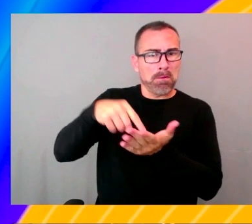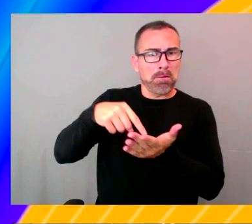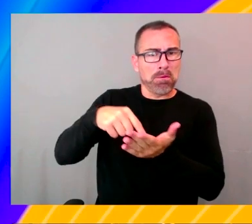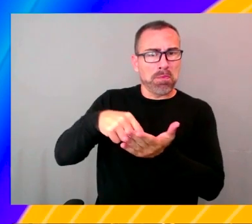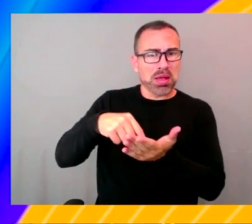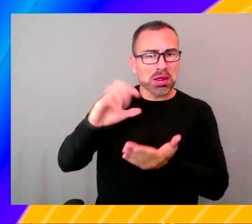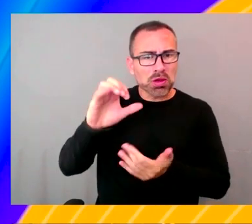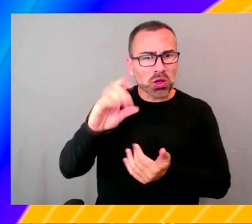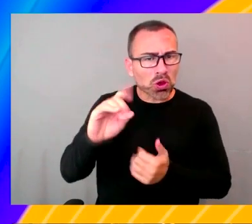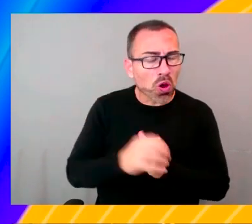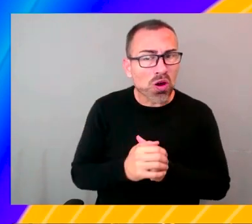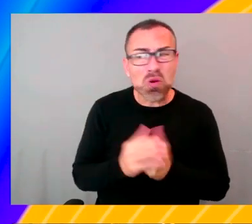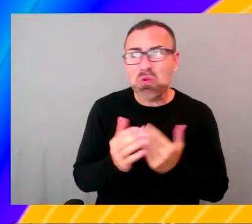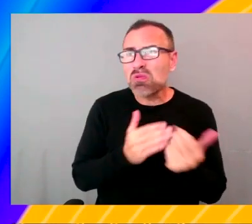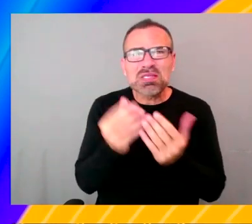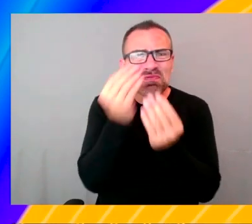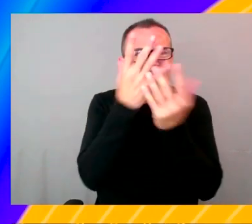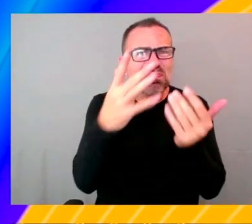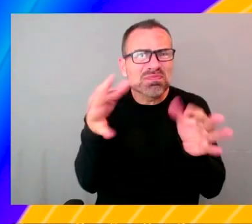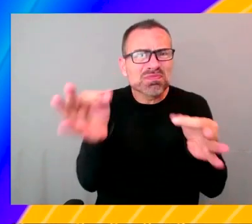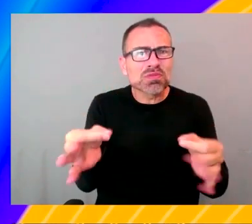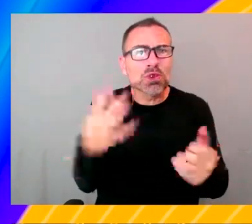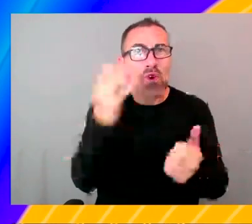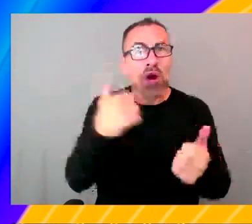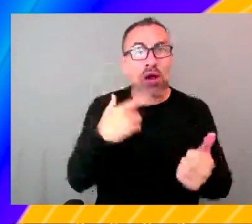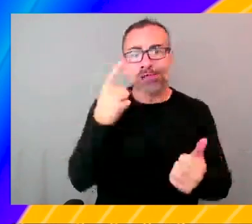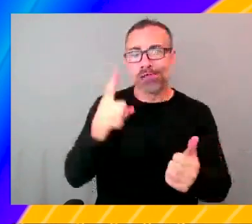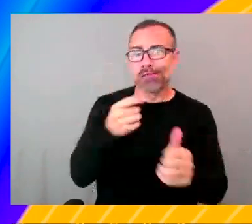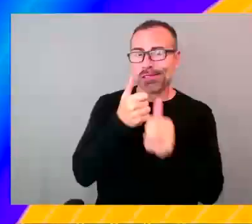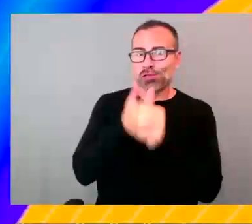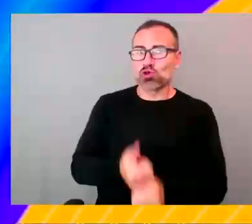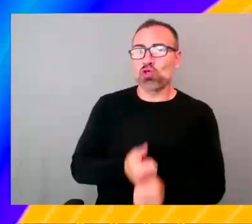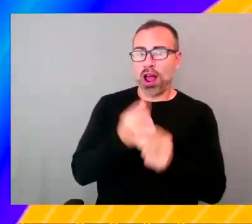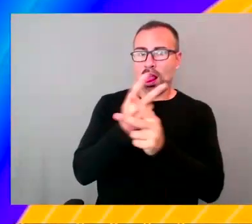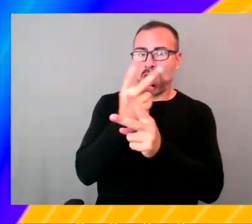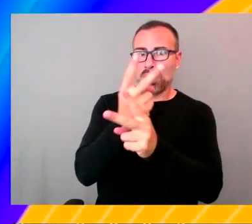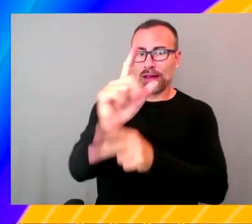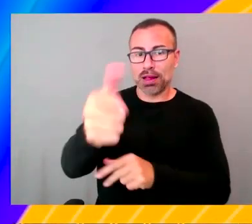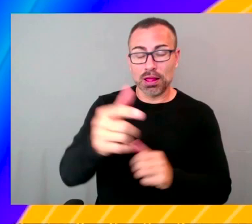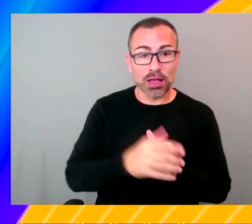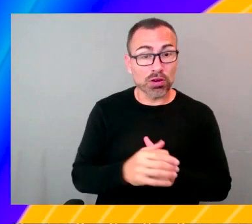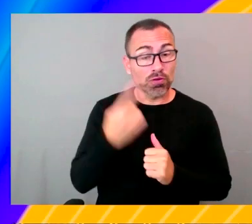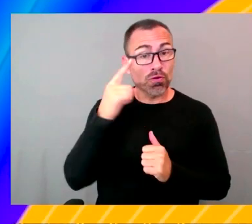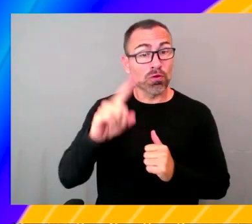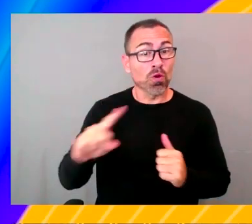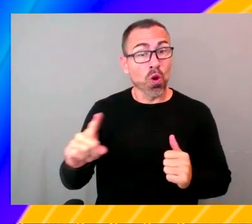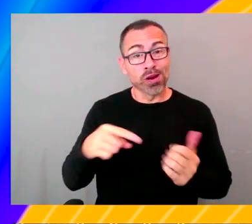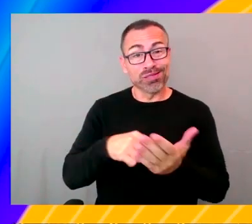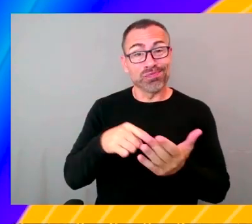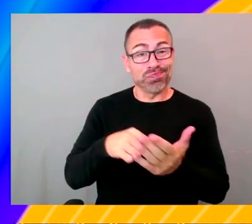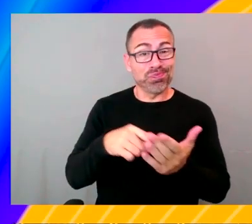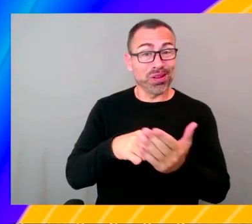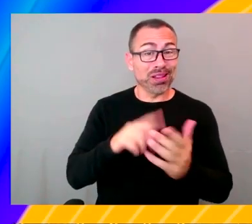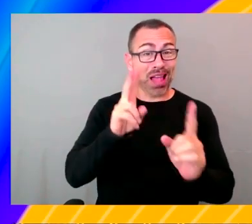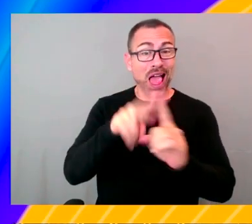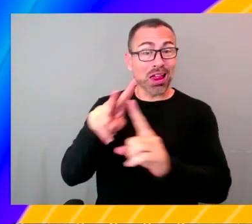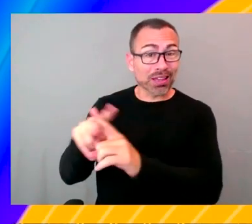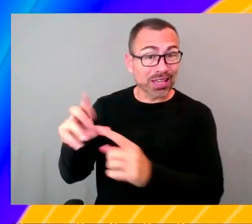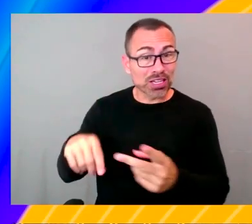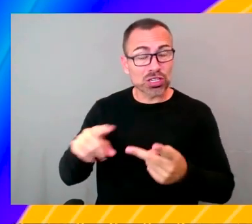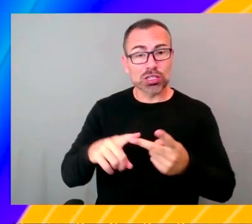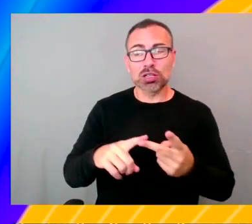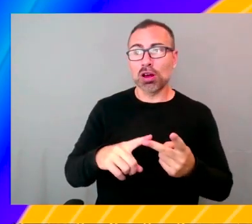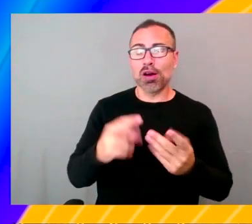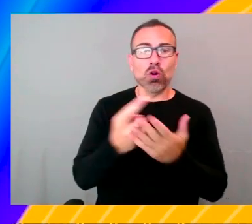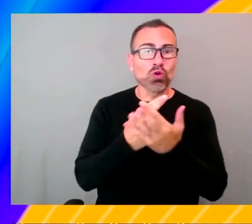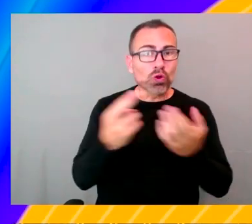can track, sort, search, do billing allocation, automate your resources. You can add tags for all of those things. That's right?